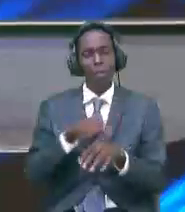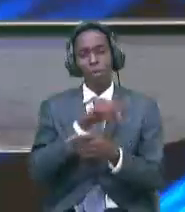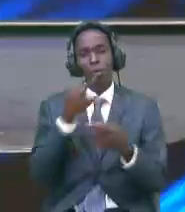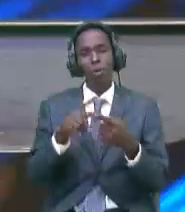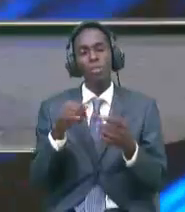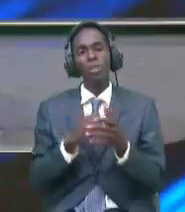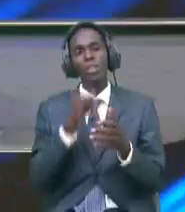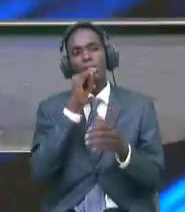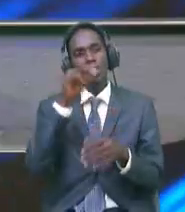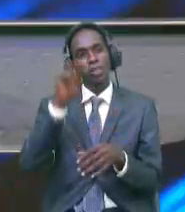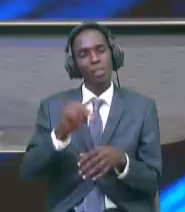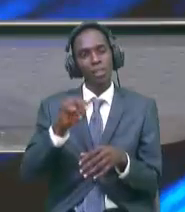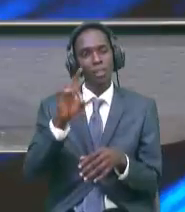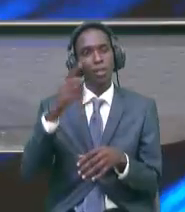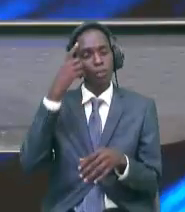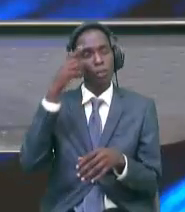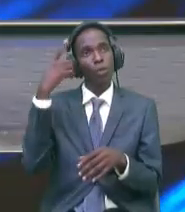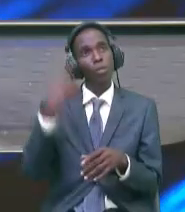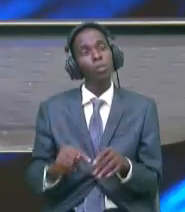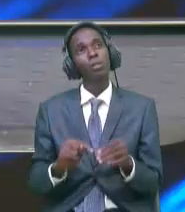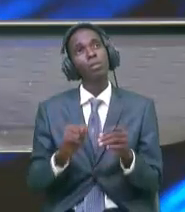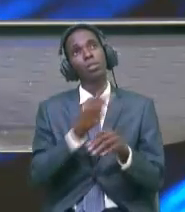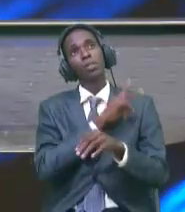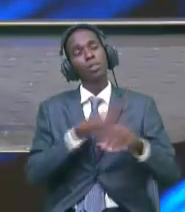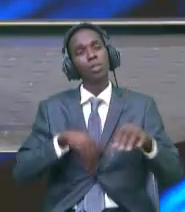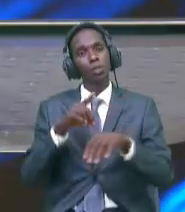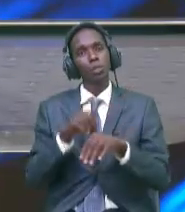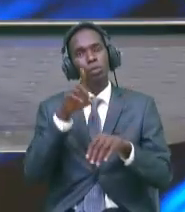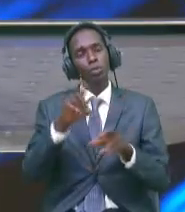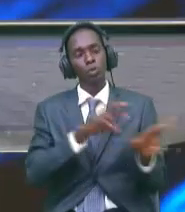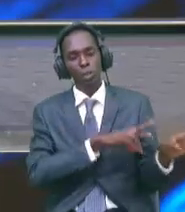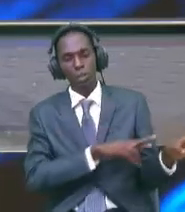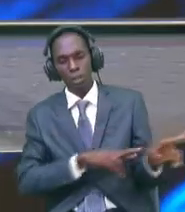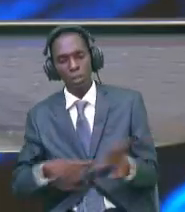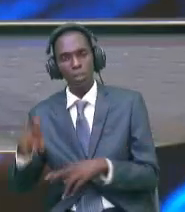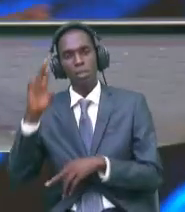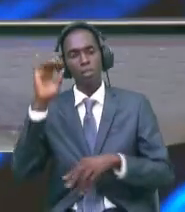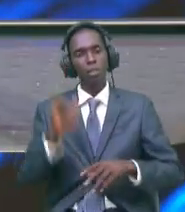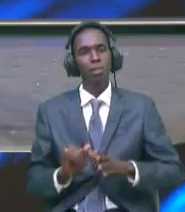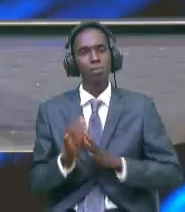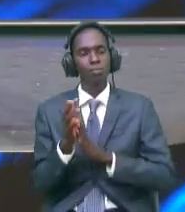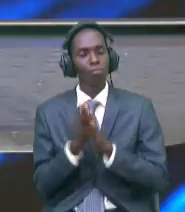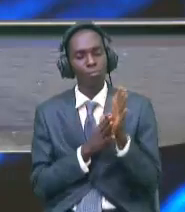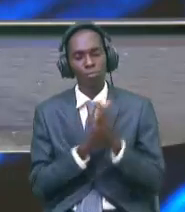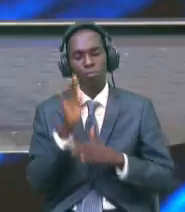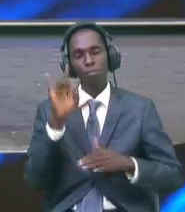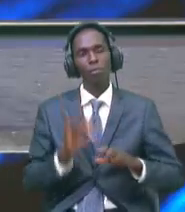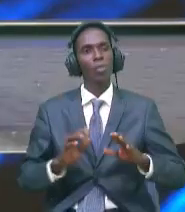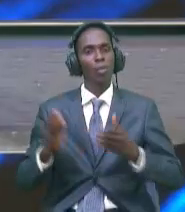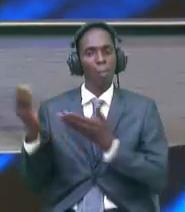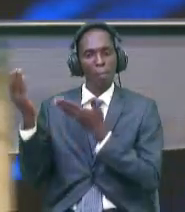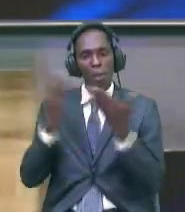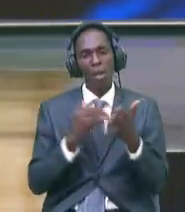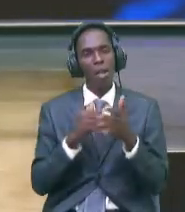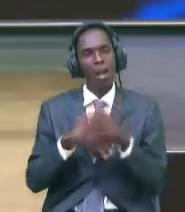the kingdom, you voluntarily and willingly and pleasurably bring it out so that it